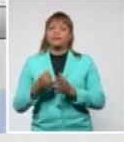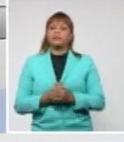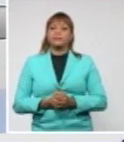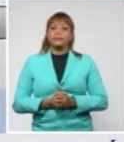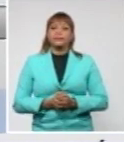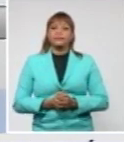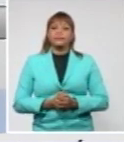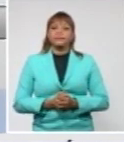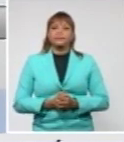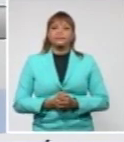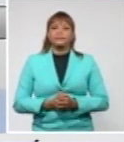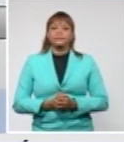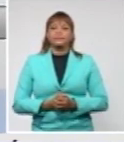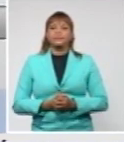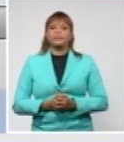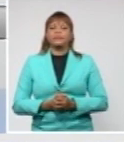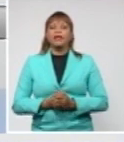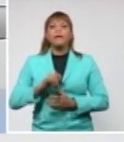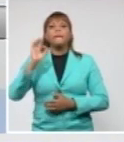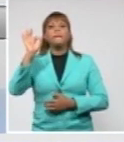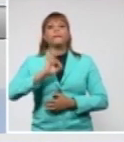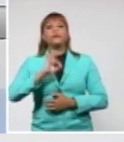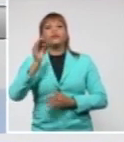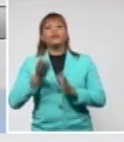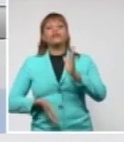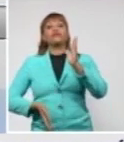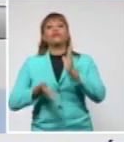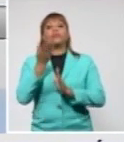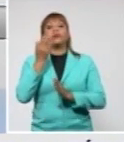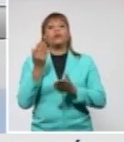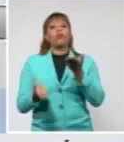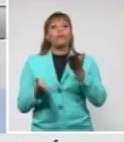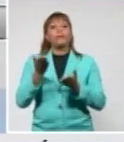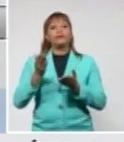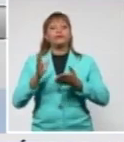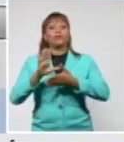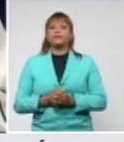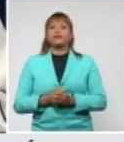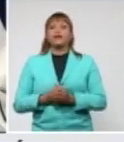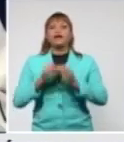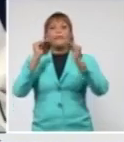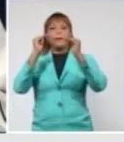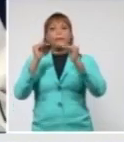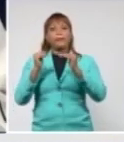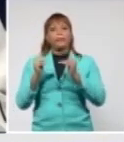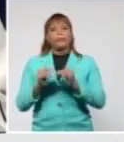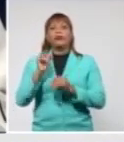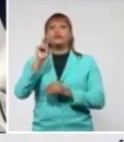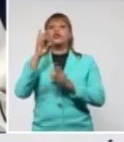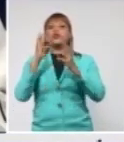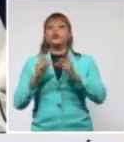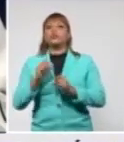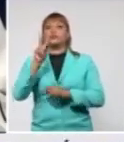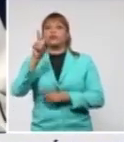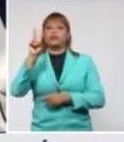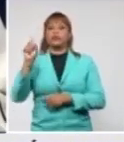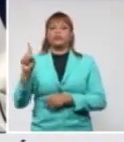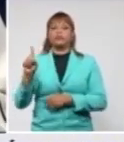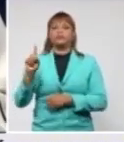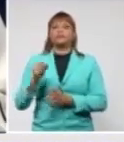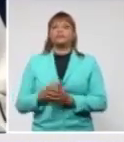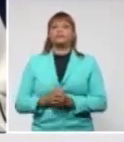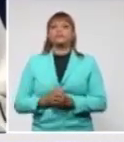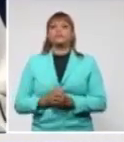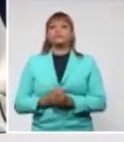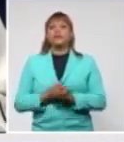590,152 and a mortality rate of 3.30%. The United States continues to top the list